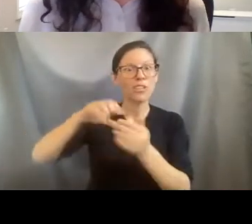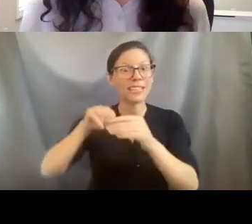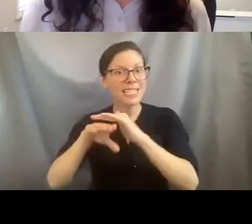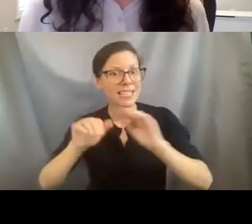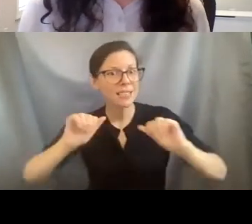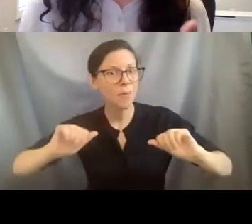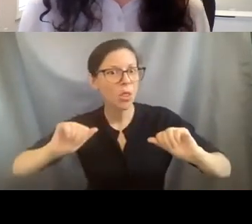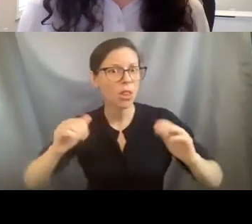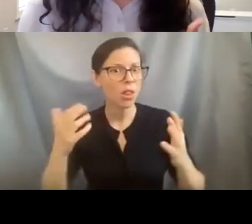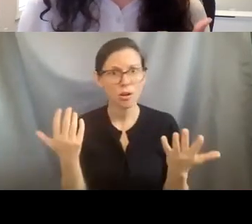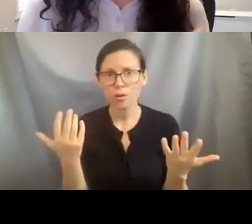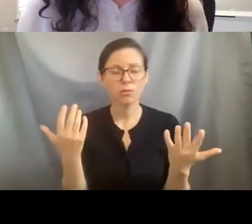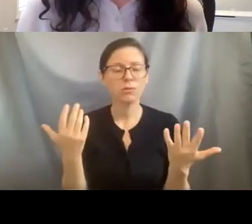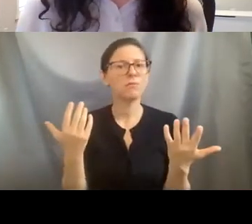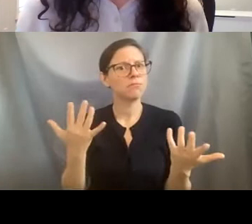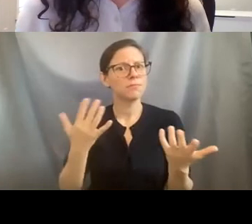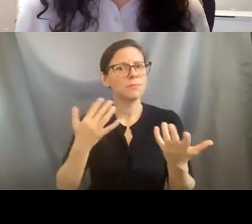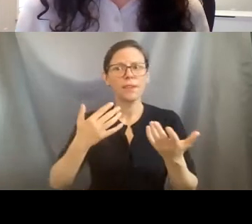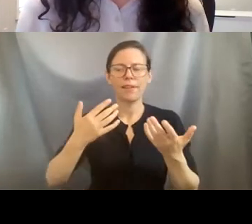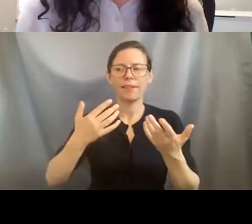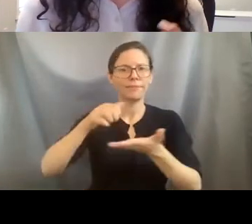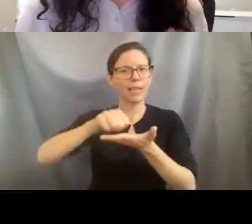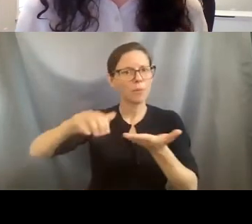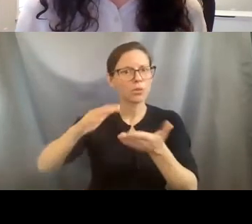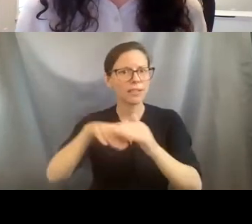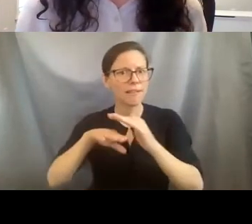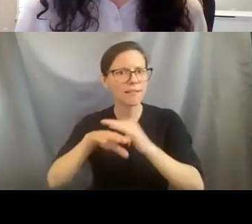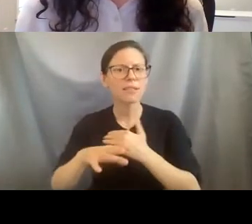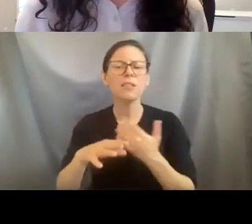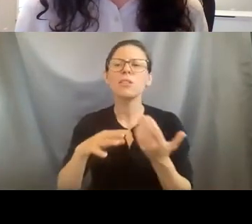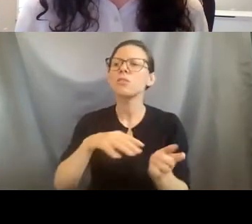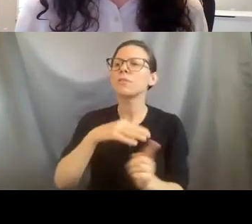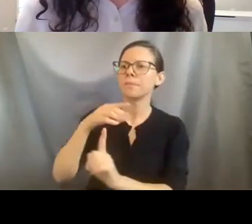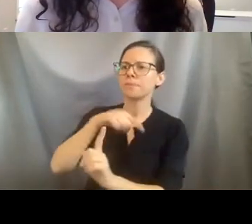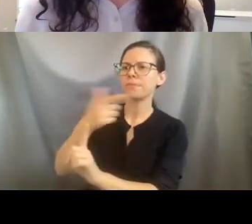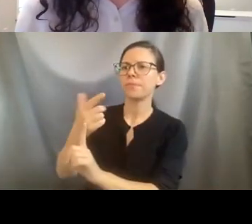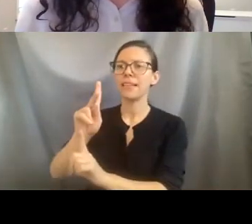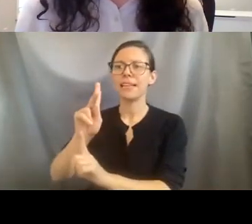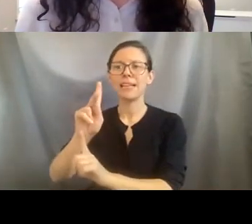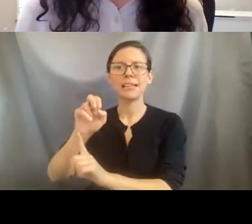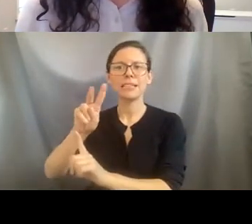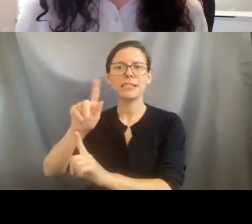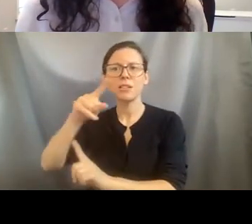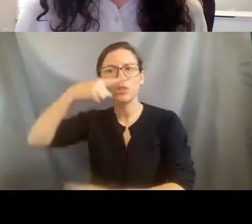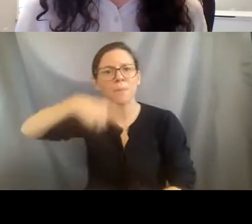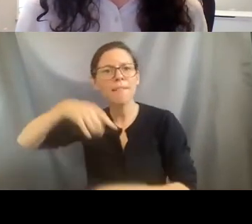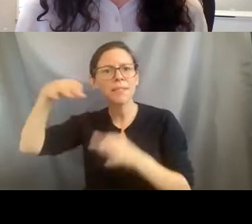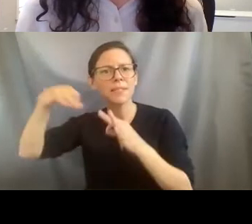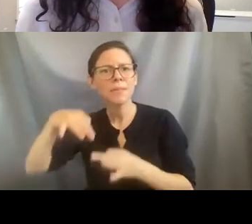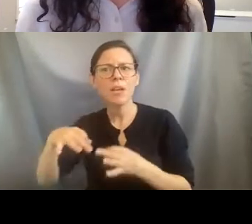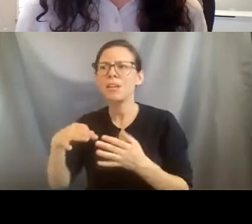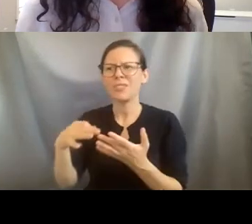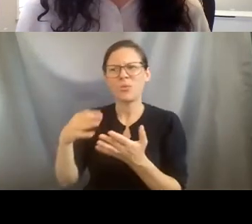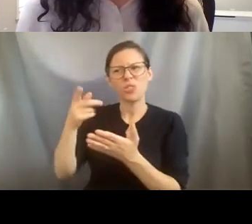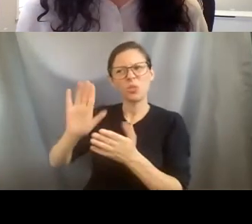who Birth and Color is in y'all's work and your concerns with the impact of Roe being overturned will